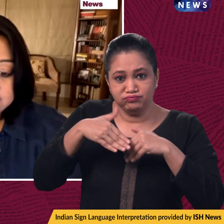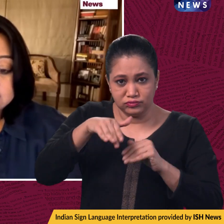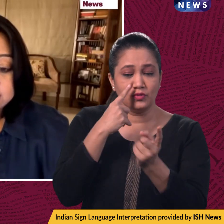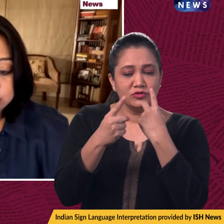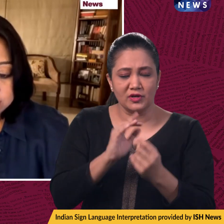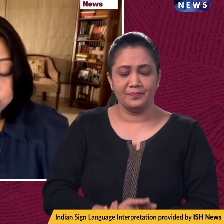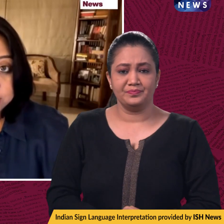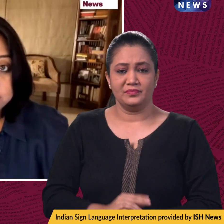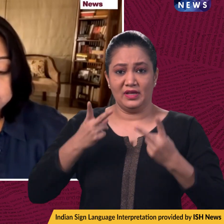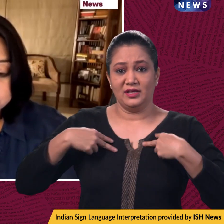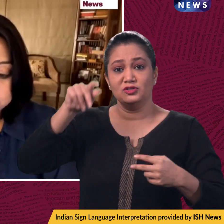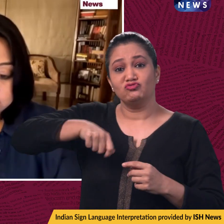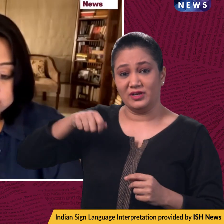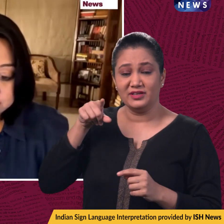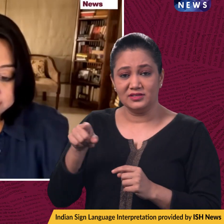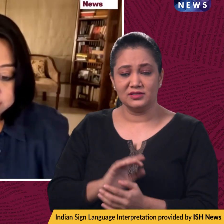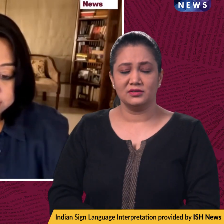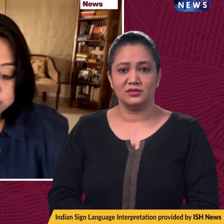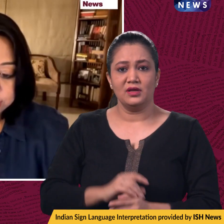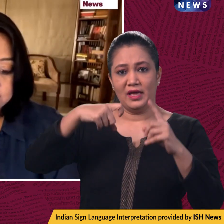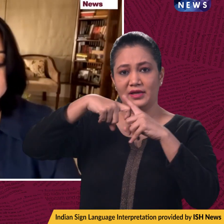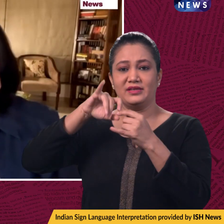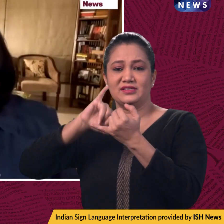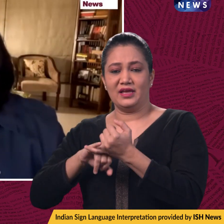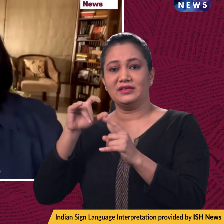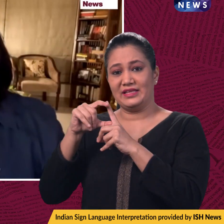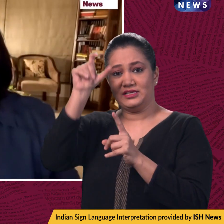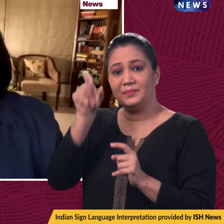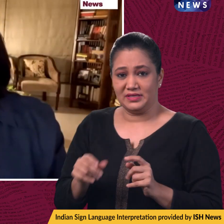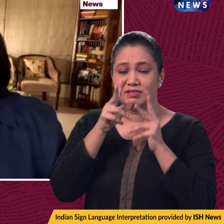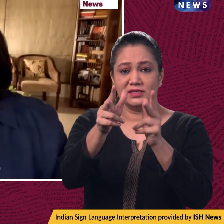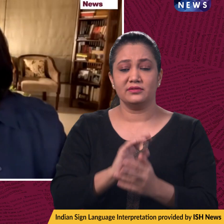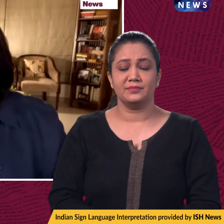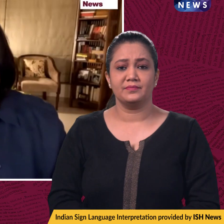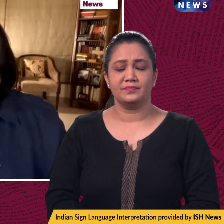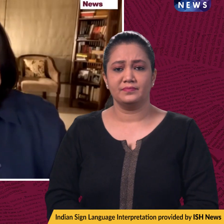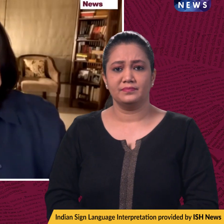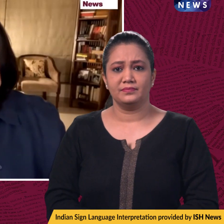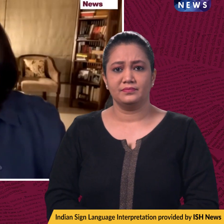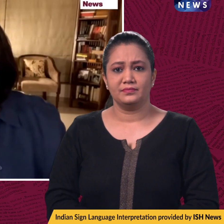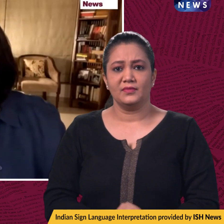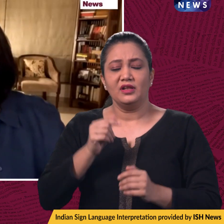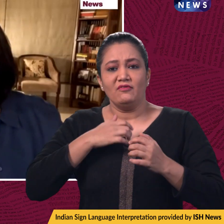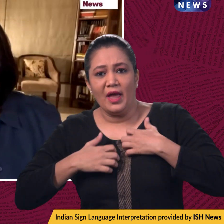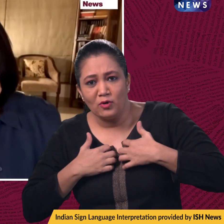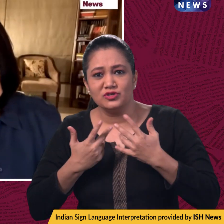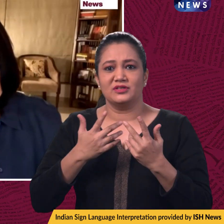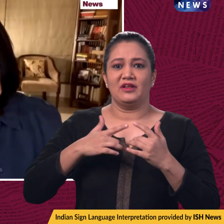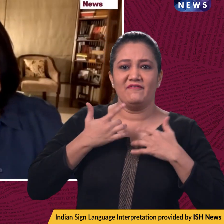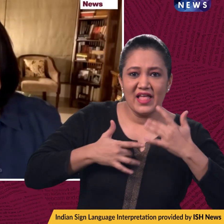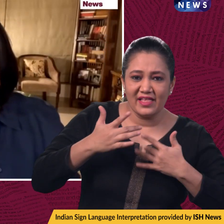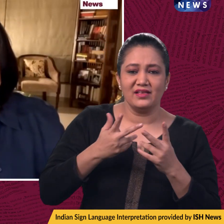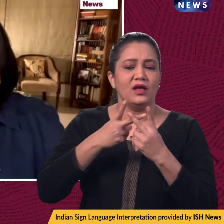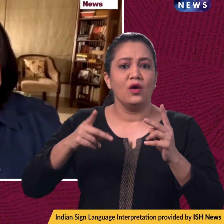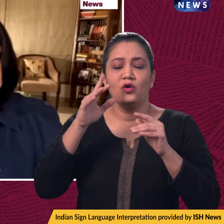now. The judge in the matter, Krishna S. Dikshit, said, and I quote, "Keep all emotions